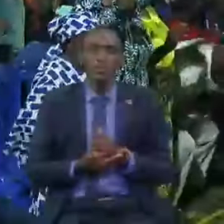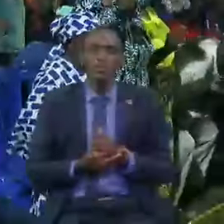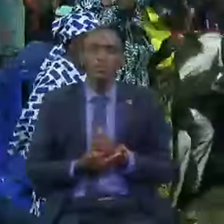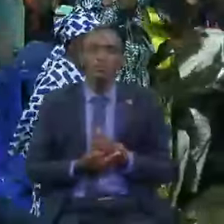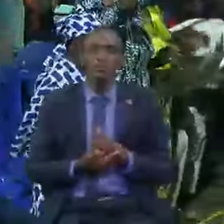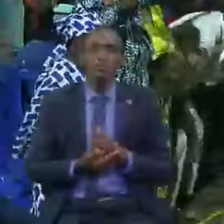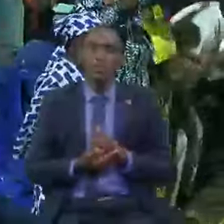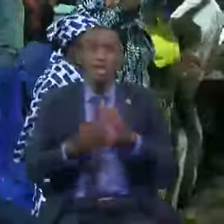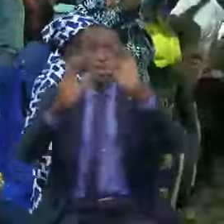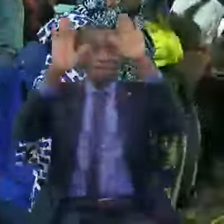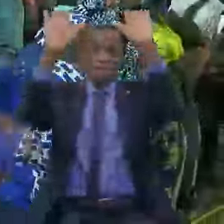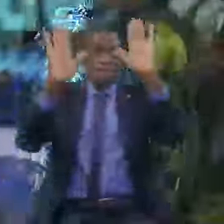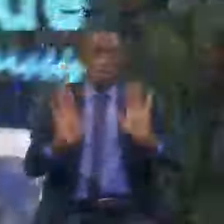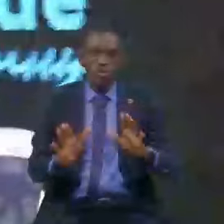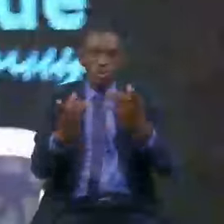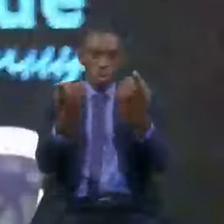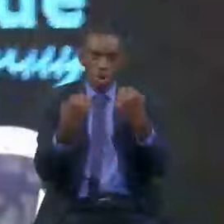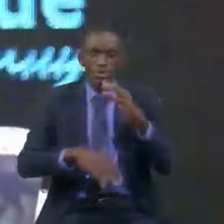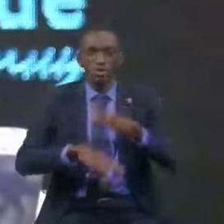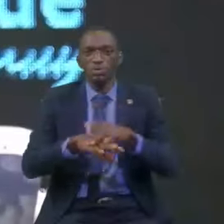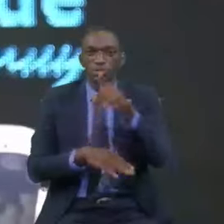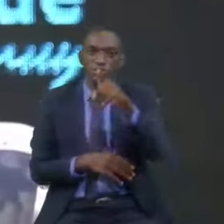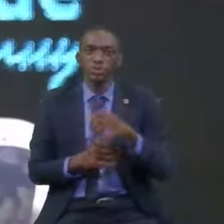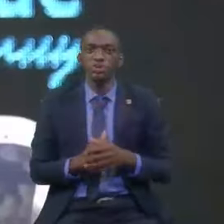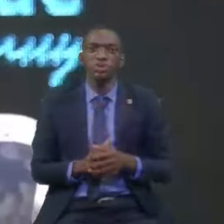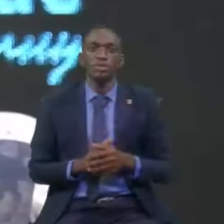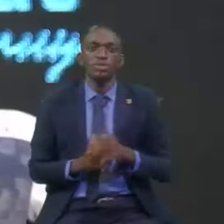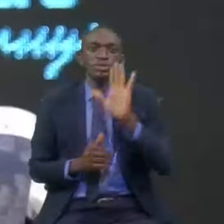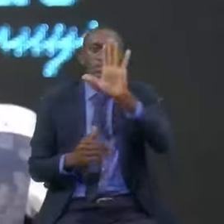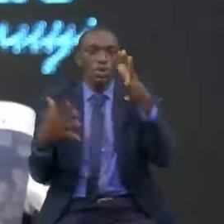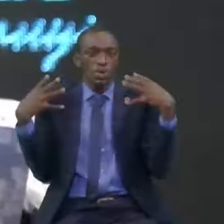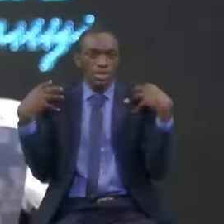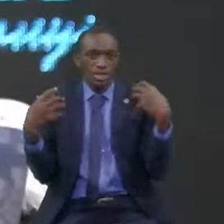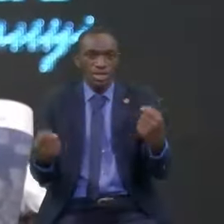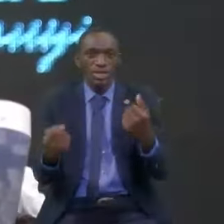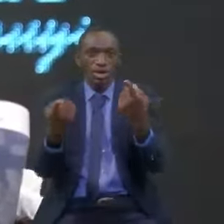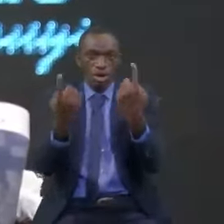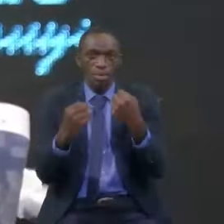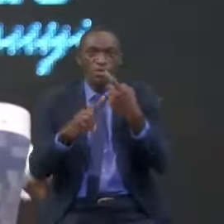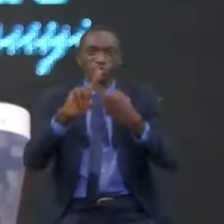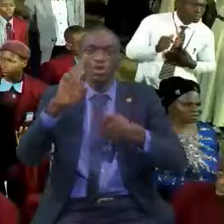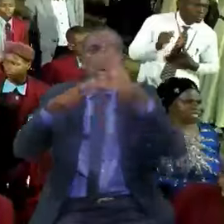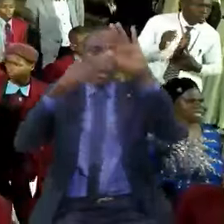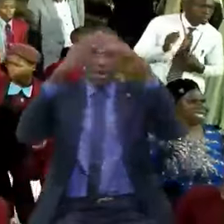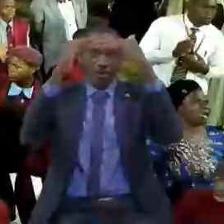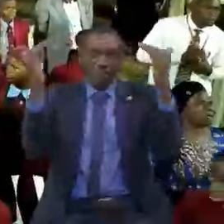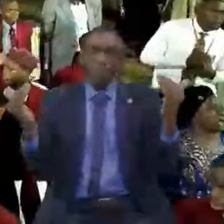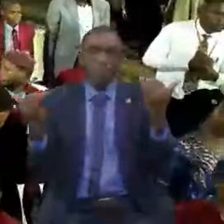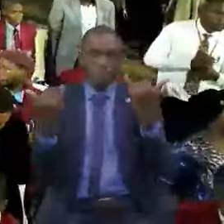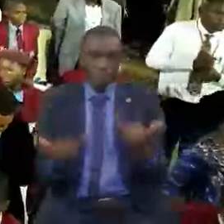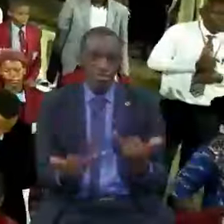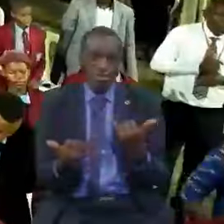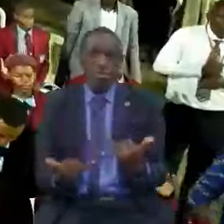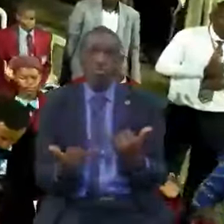Miracle coming upon you. Your healing coming from heaven right now.